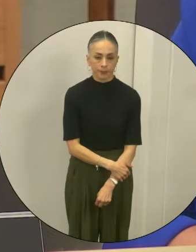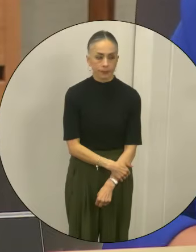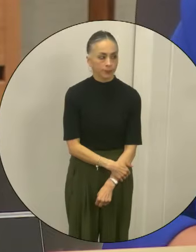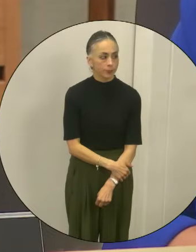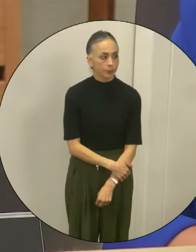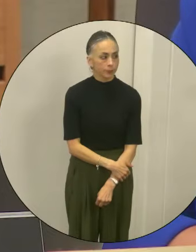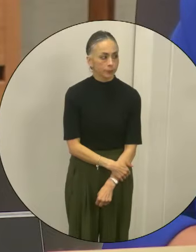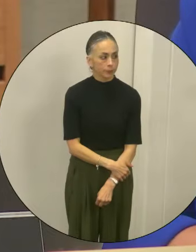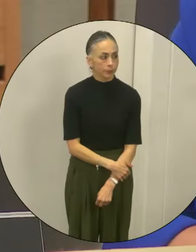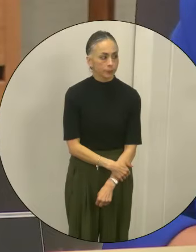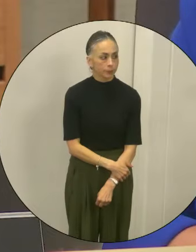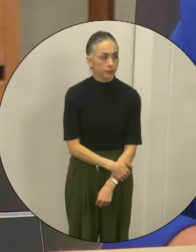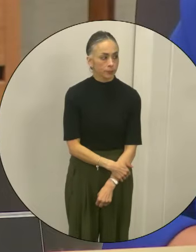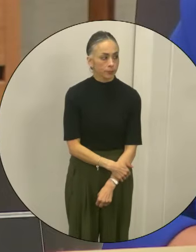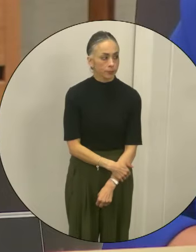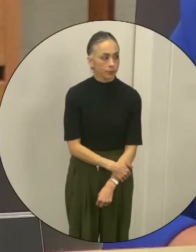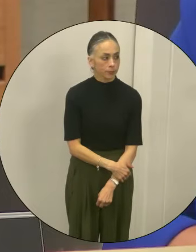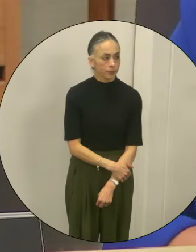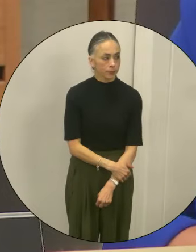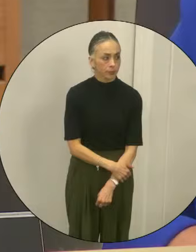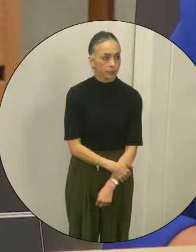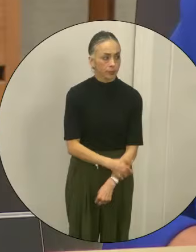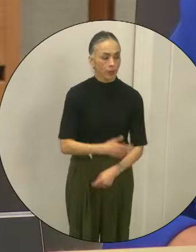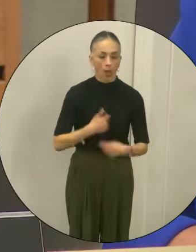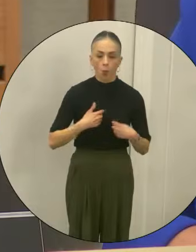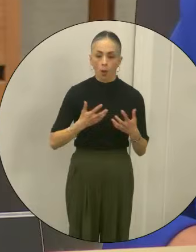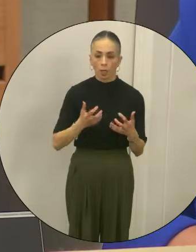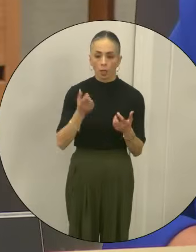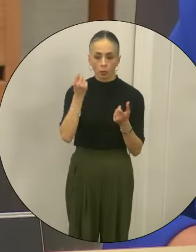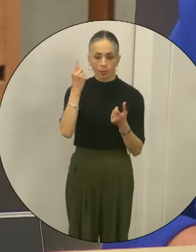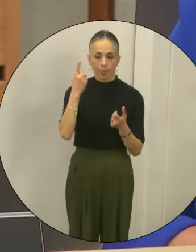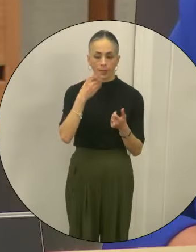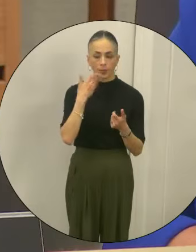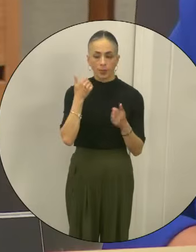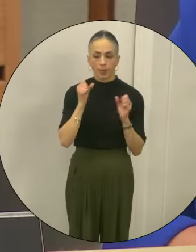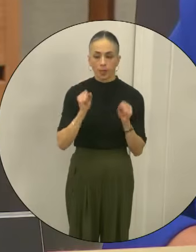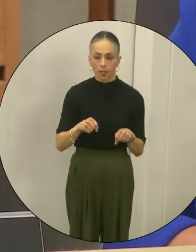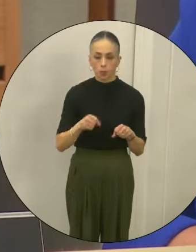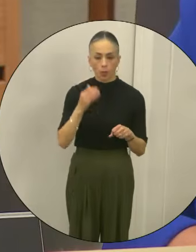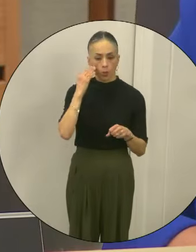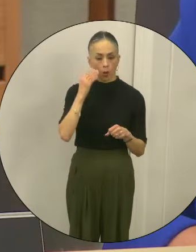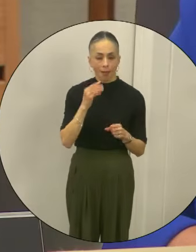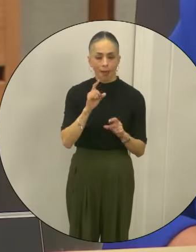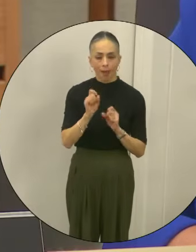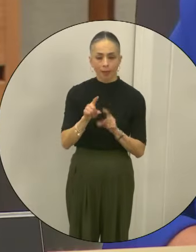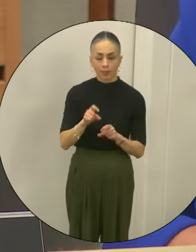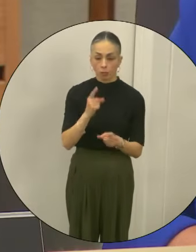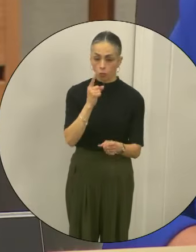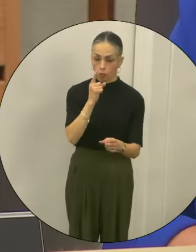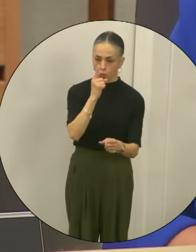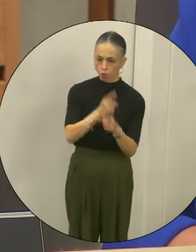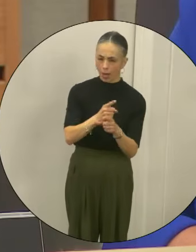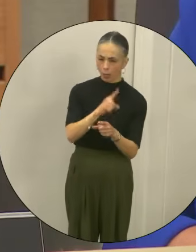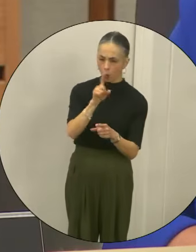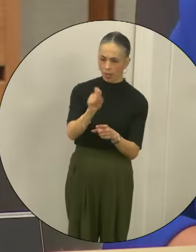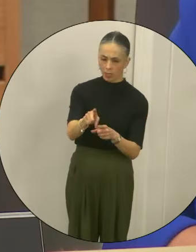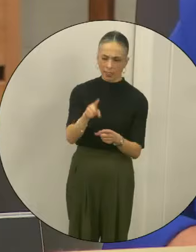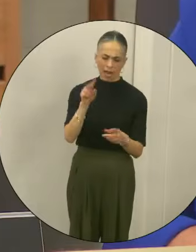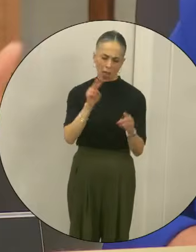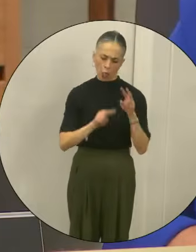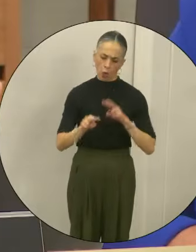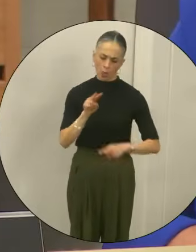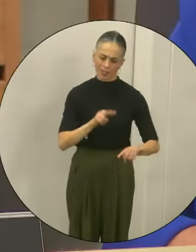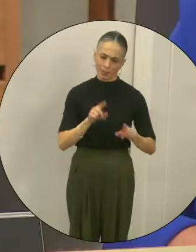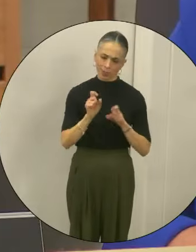I want to understand it as best as I can so that I know how I'm asking the right questions. So if I look at some of these questions, that